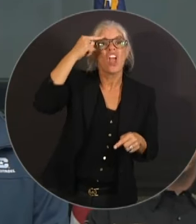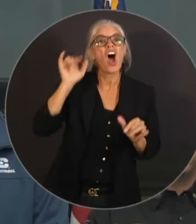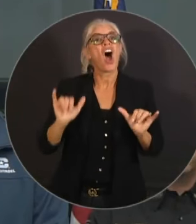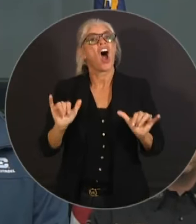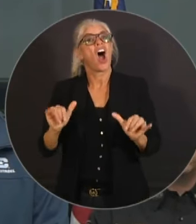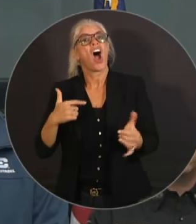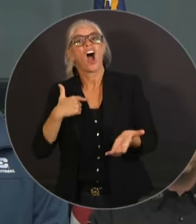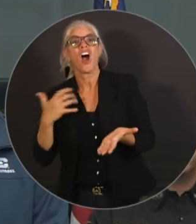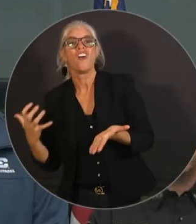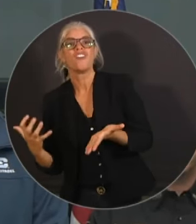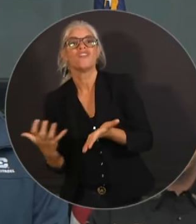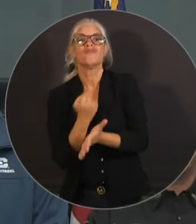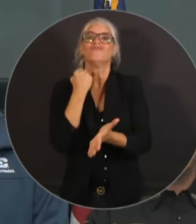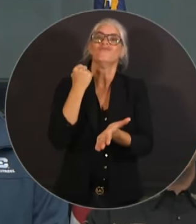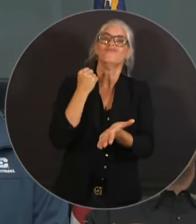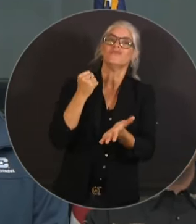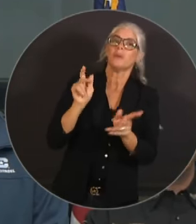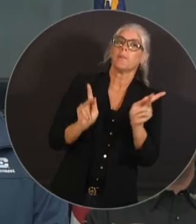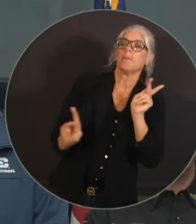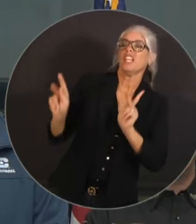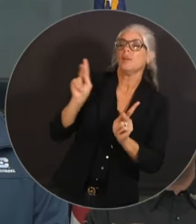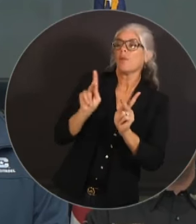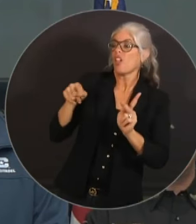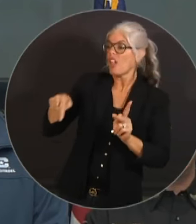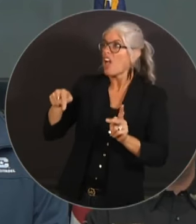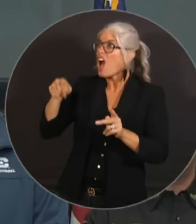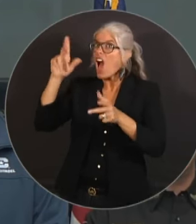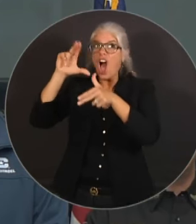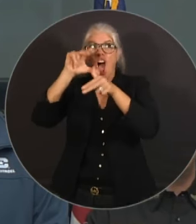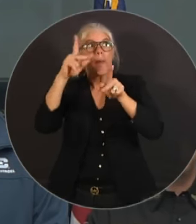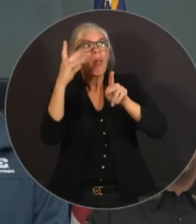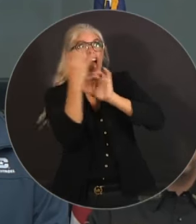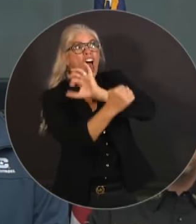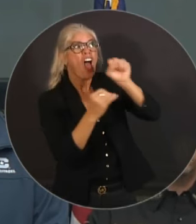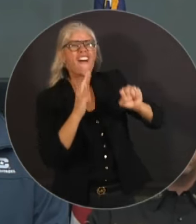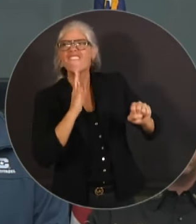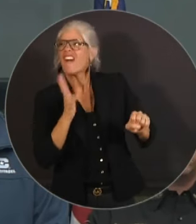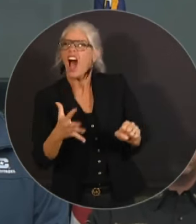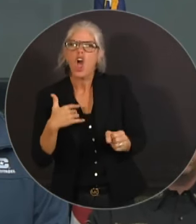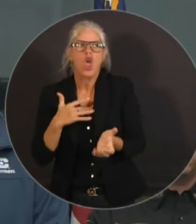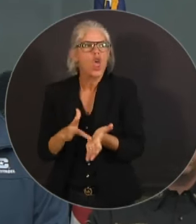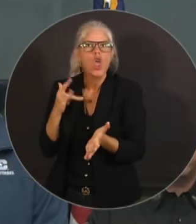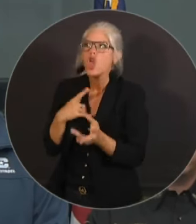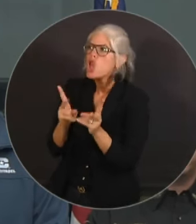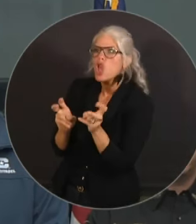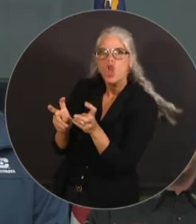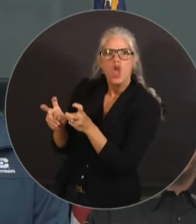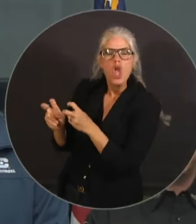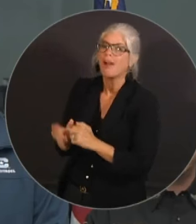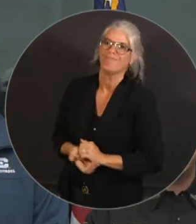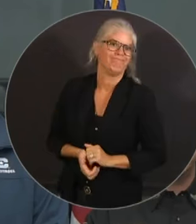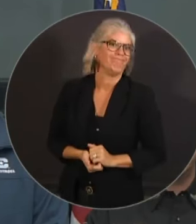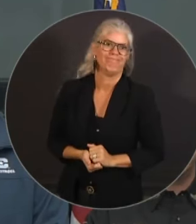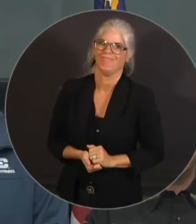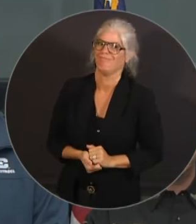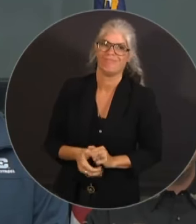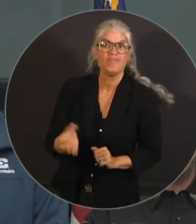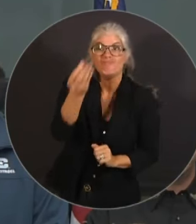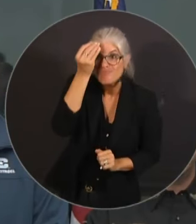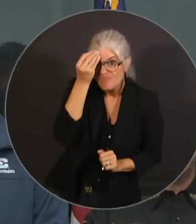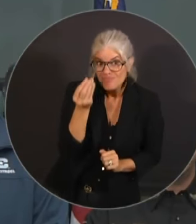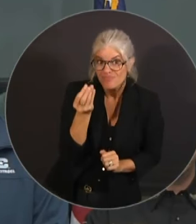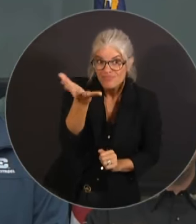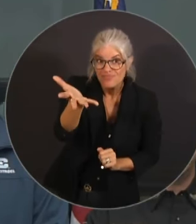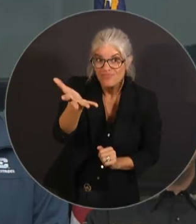folks to take advantage of people. If you think you're going to go in and loot, you got another thing coming. You go into somebody's house after the